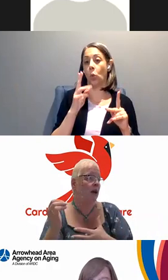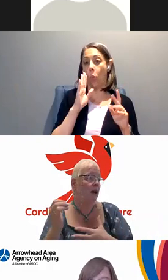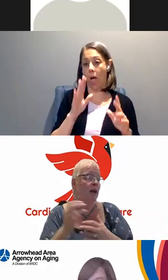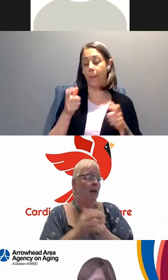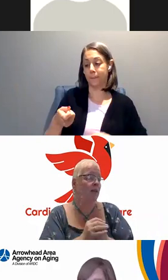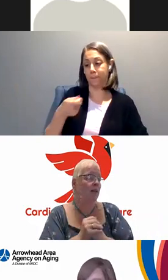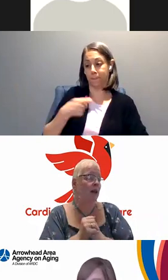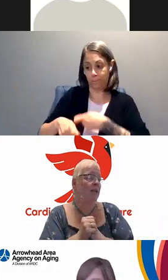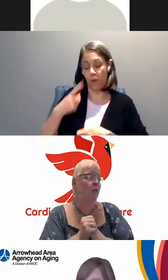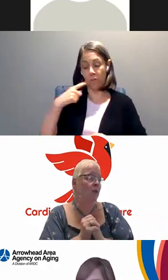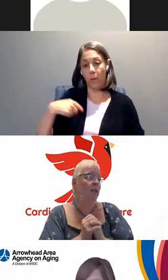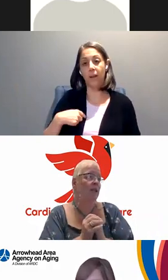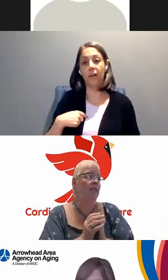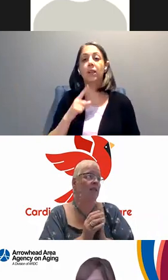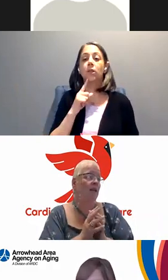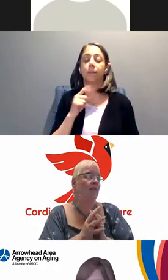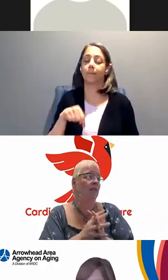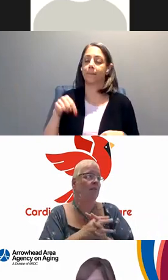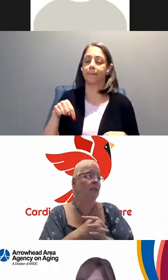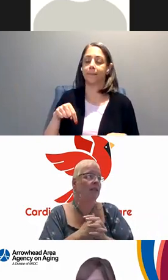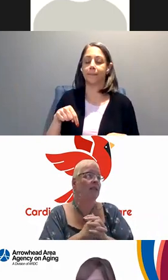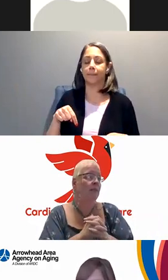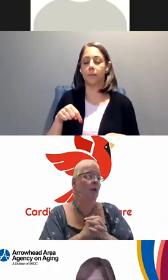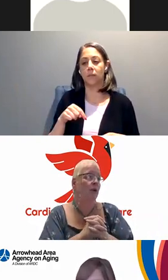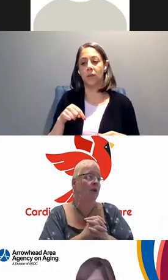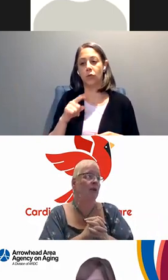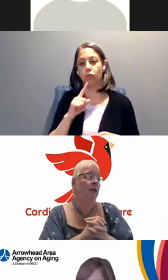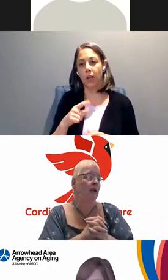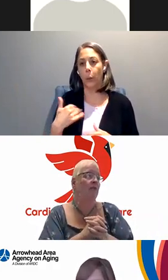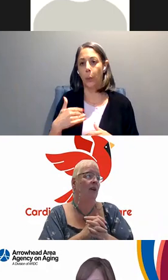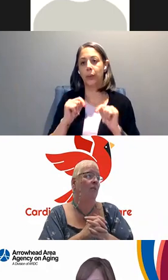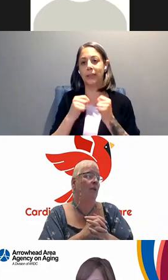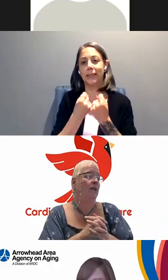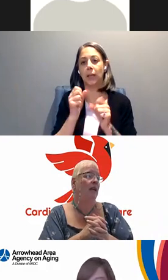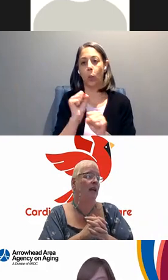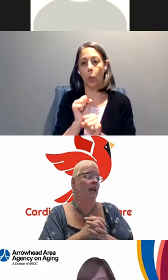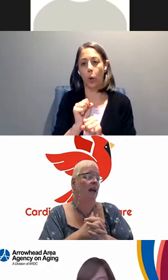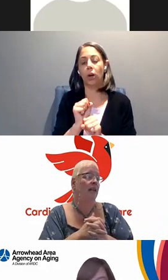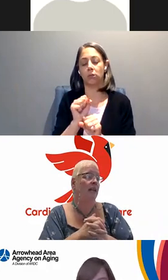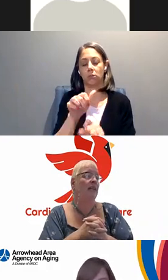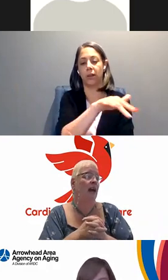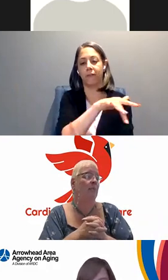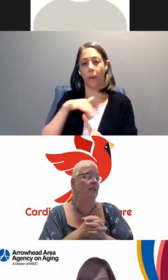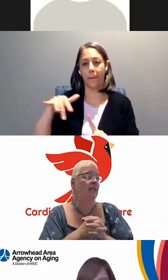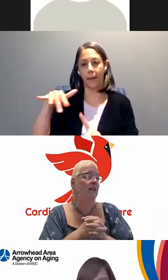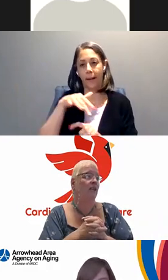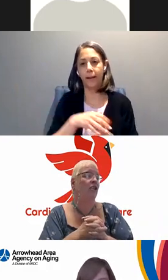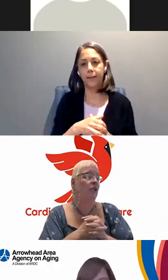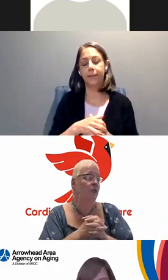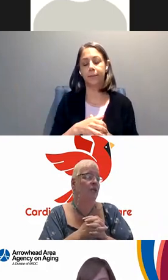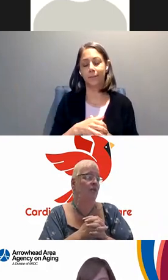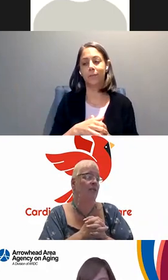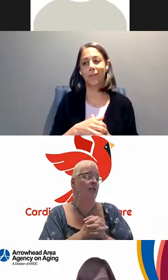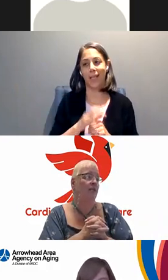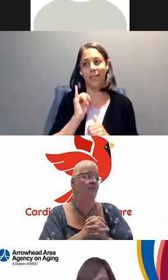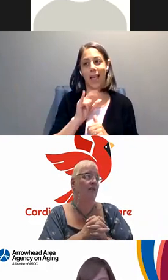me. It really is a complete teamwork environment. And I think that makes a